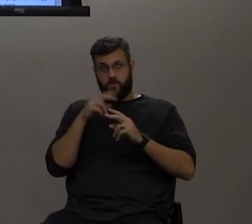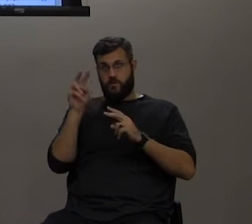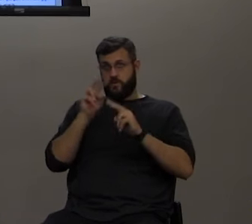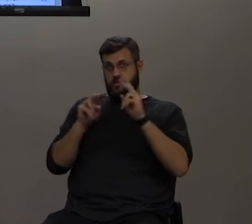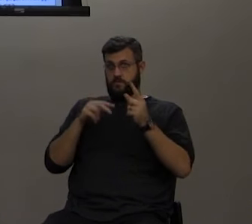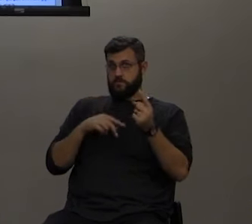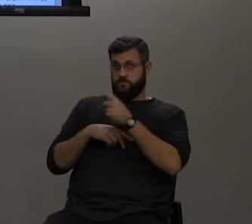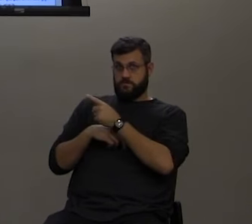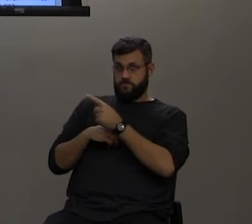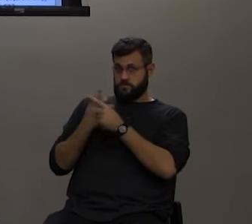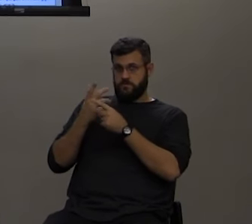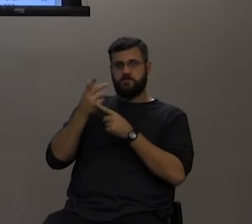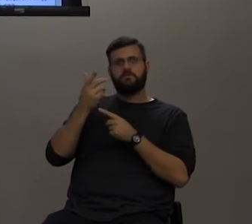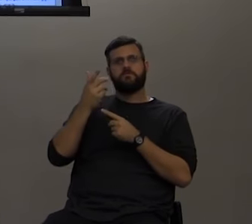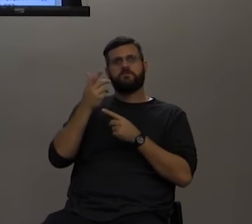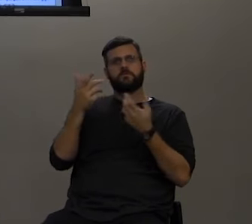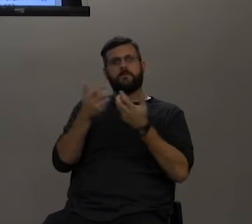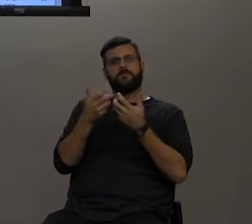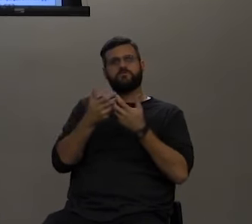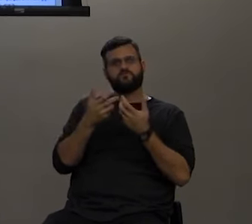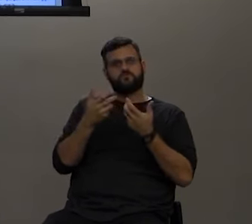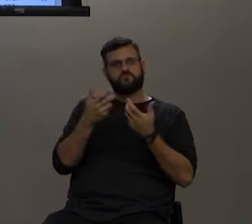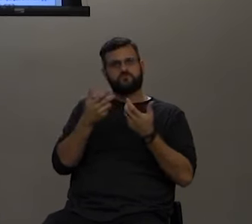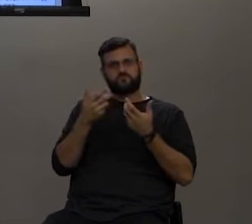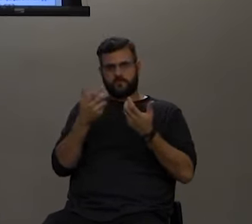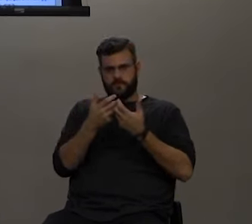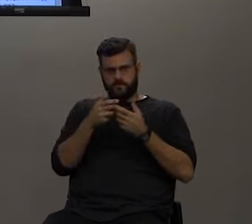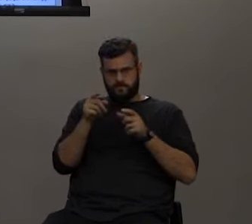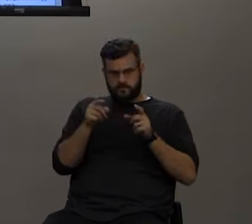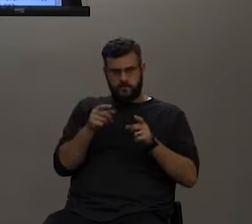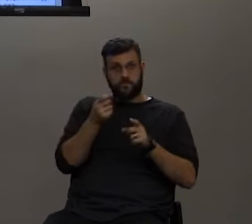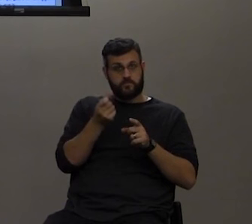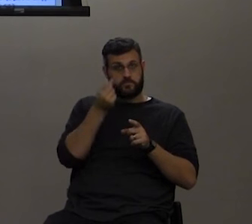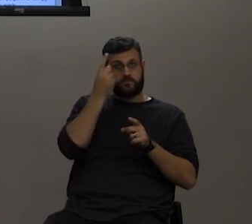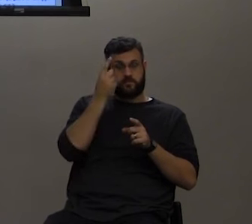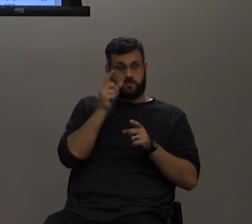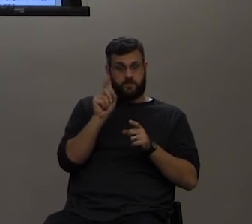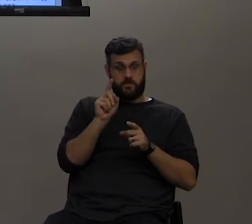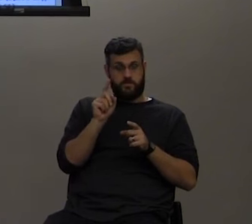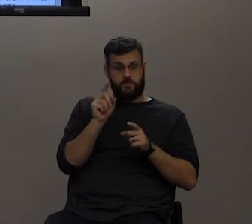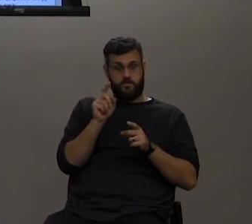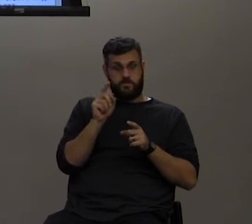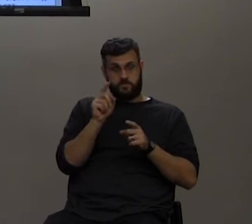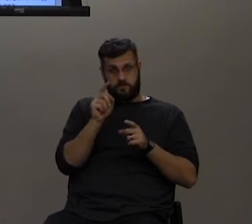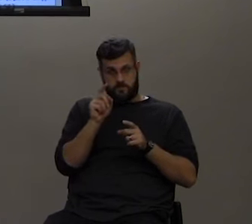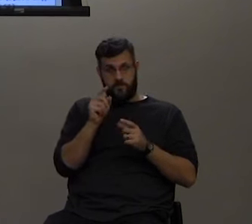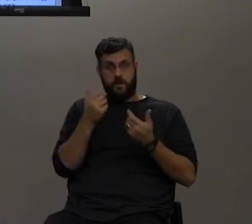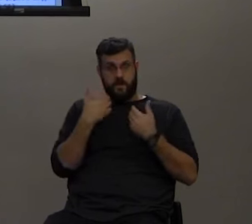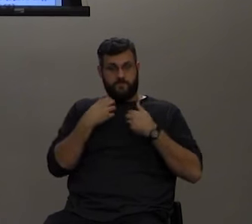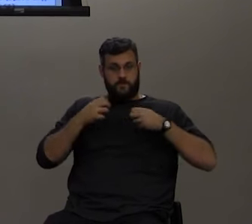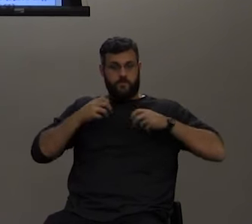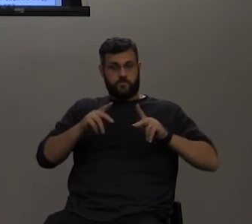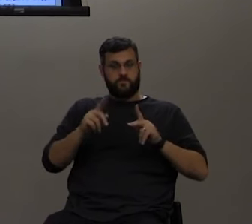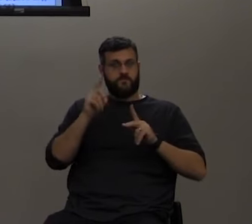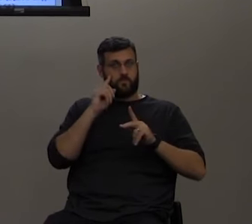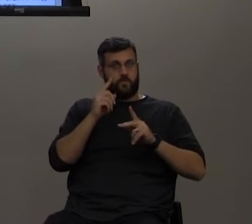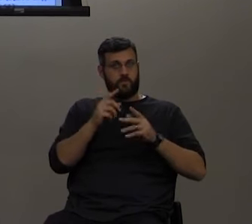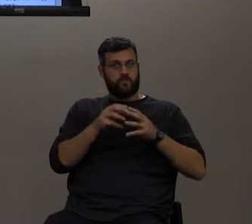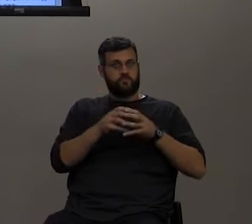here is the culmination of that effort, understanding where there are opportunities to